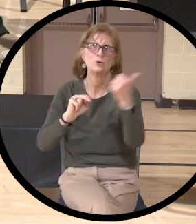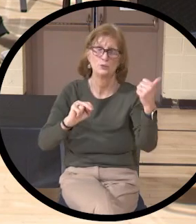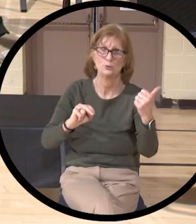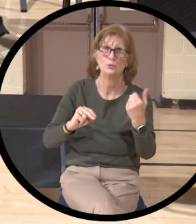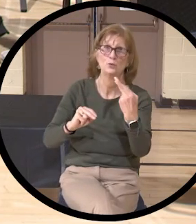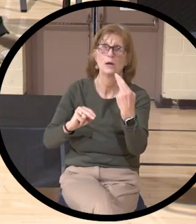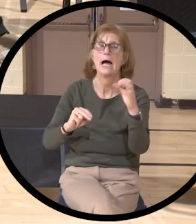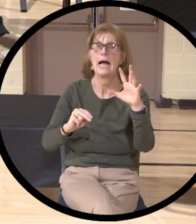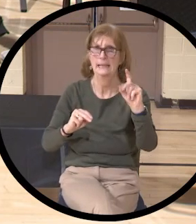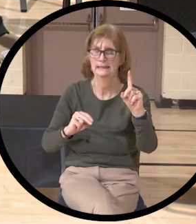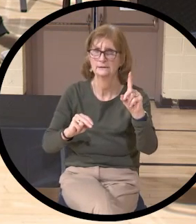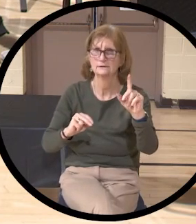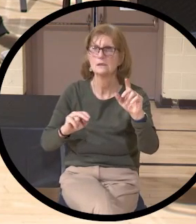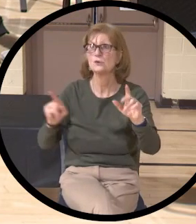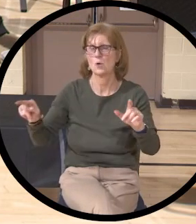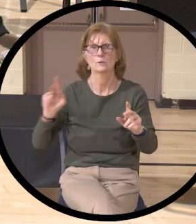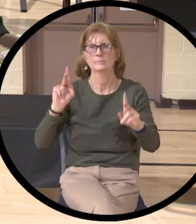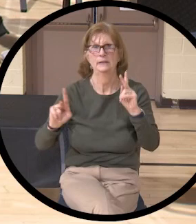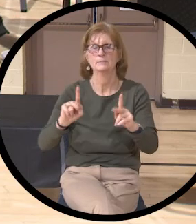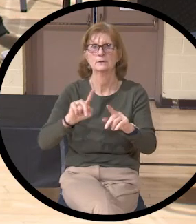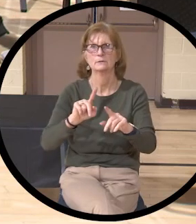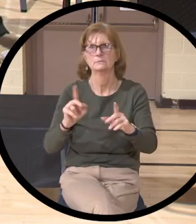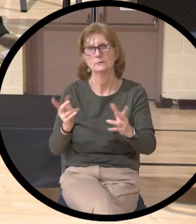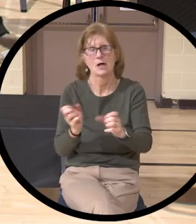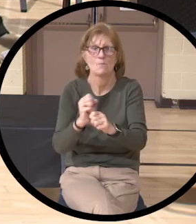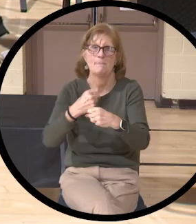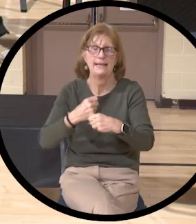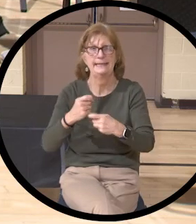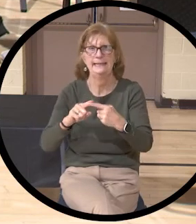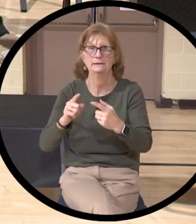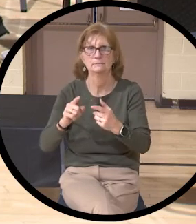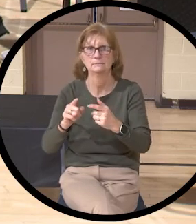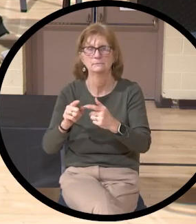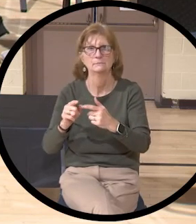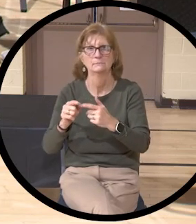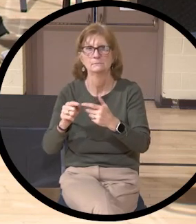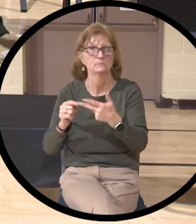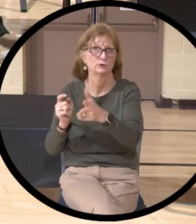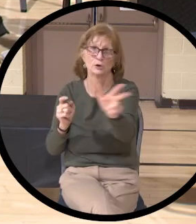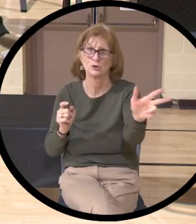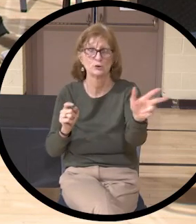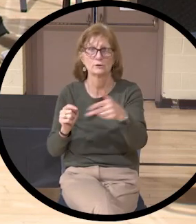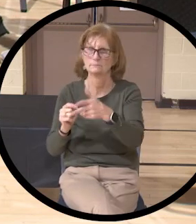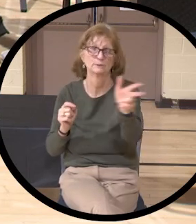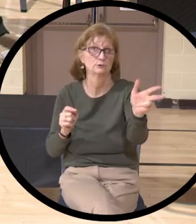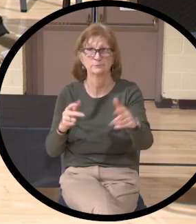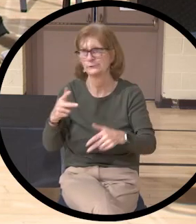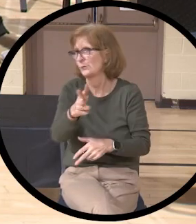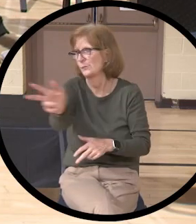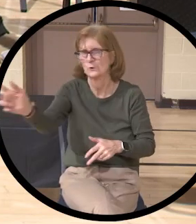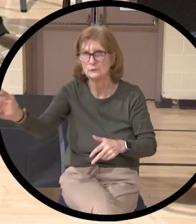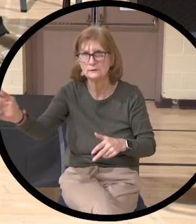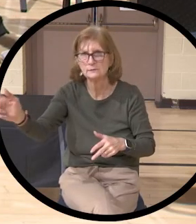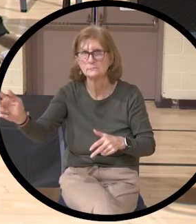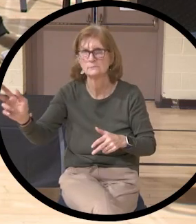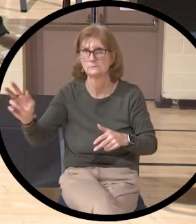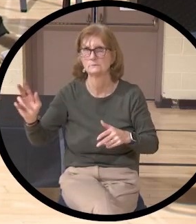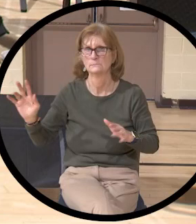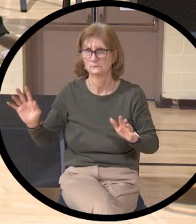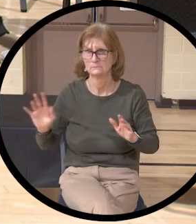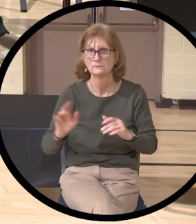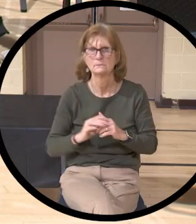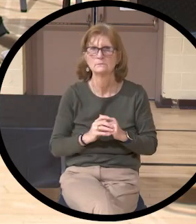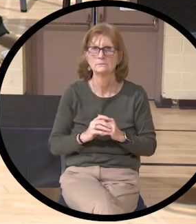is about informal right turns from Stanton onto Negley, headed towards Highland,